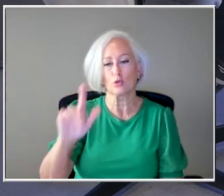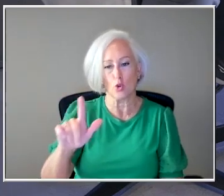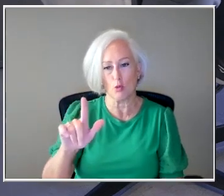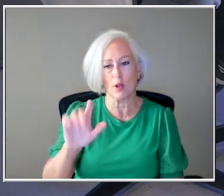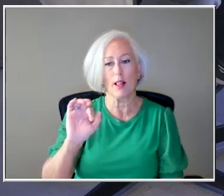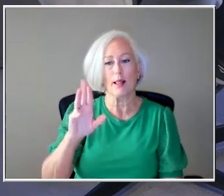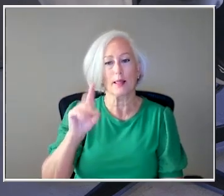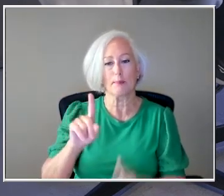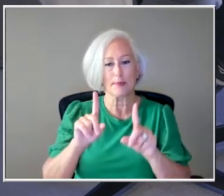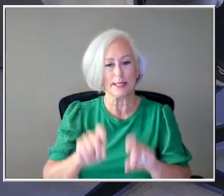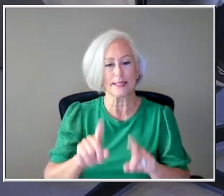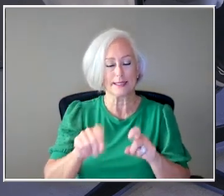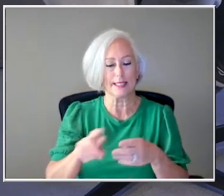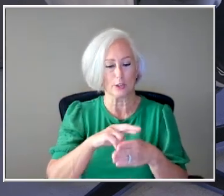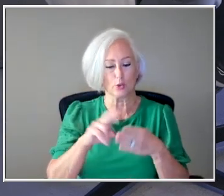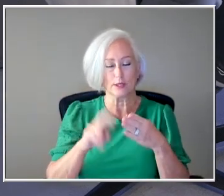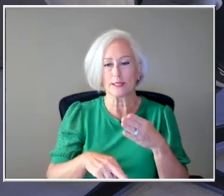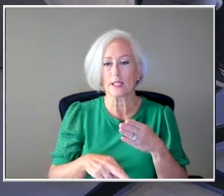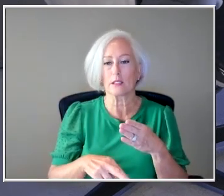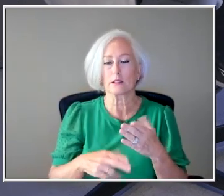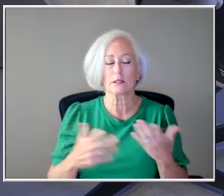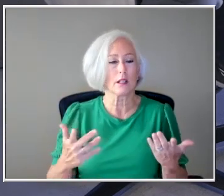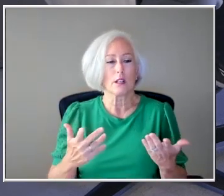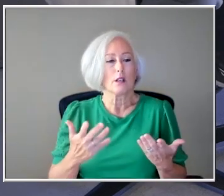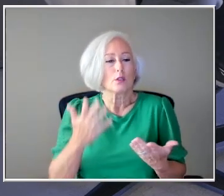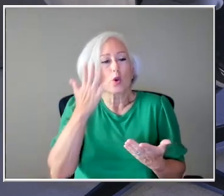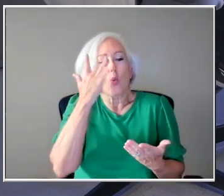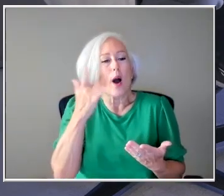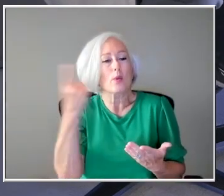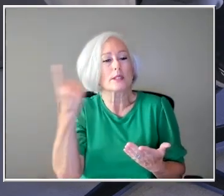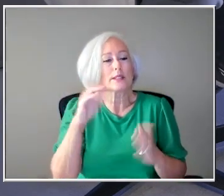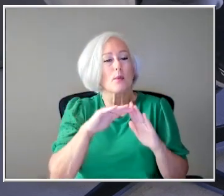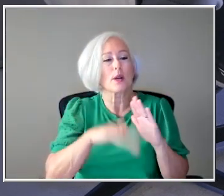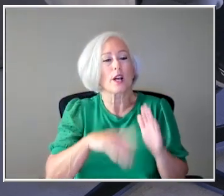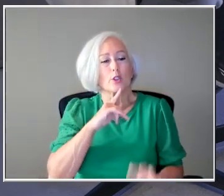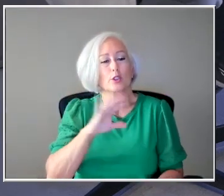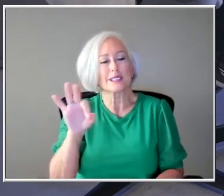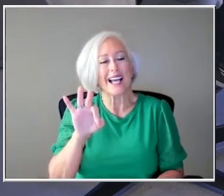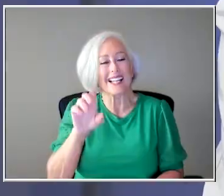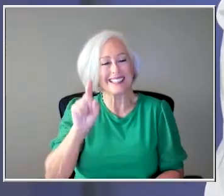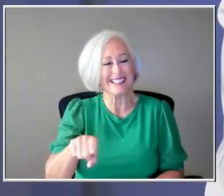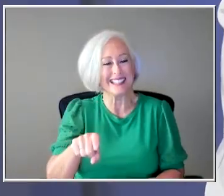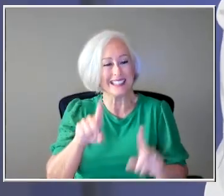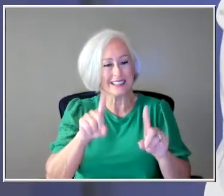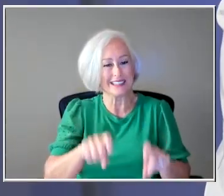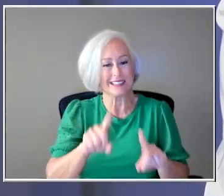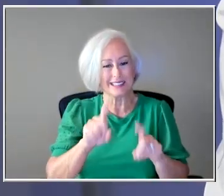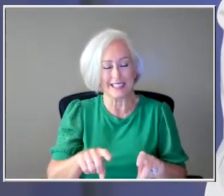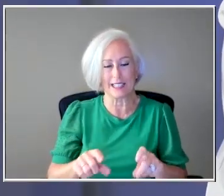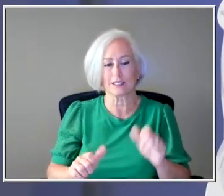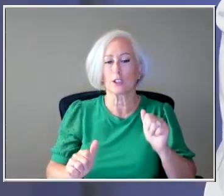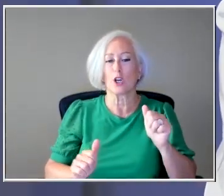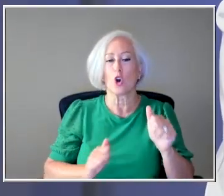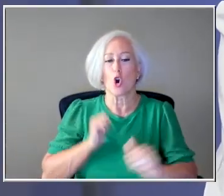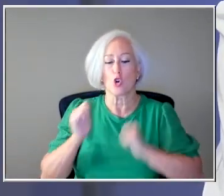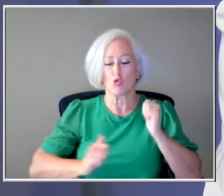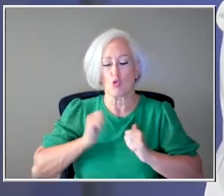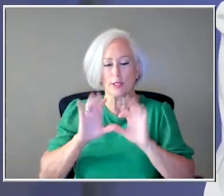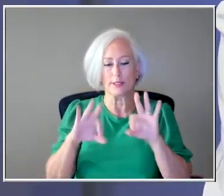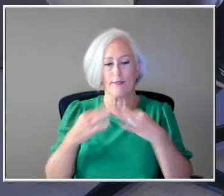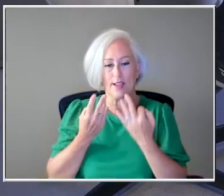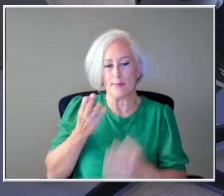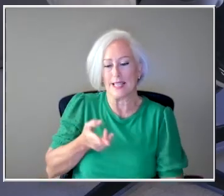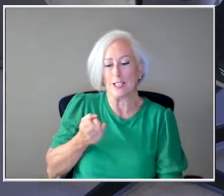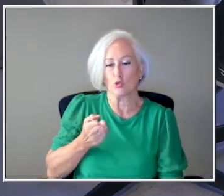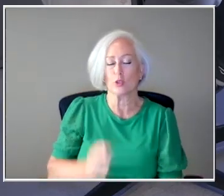it lead to someone younger than the age of 9 needing one of these tests? Aggressive family history. Okay. So